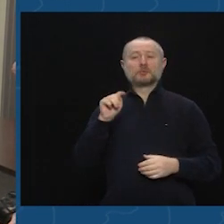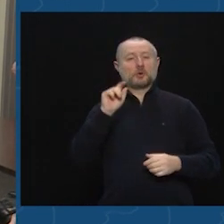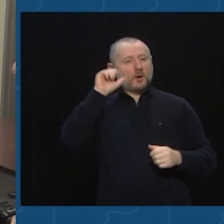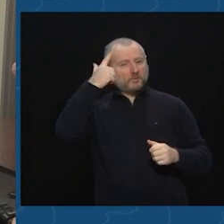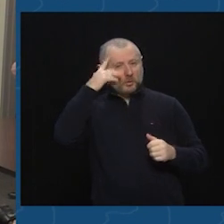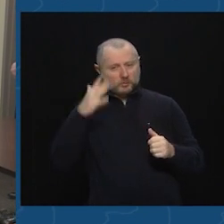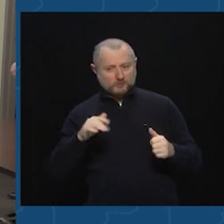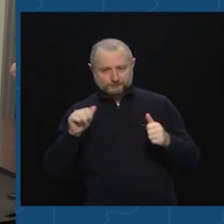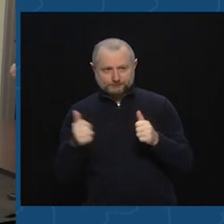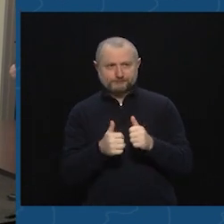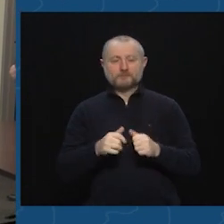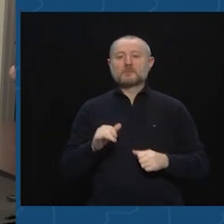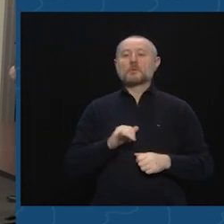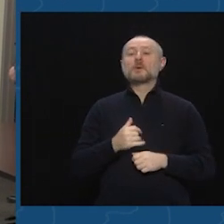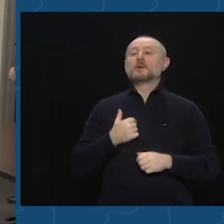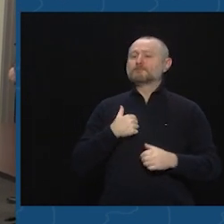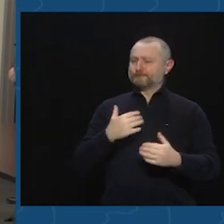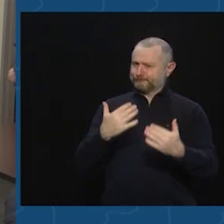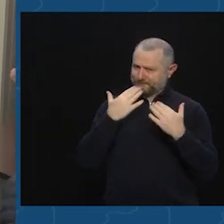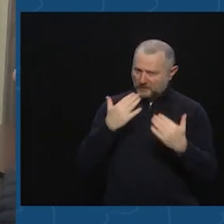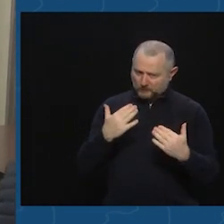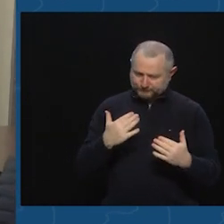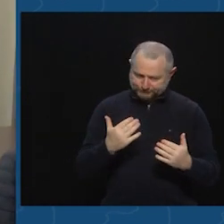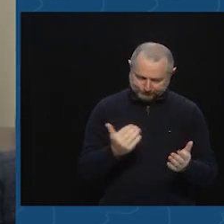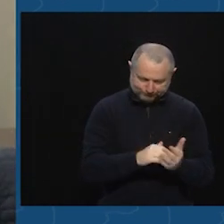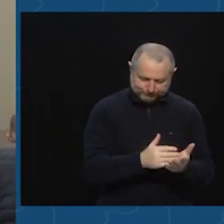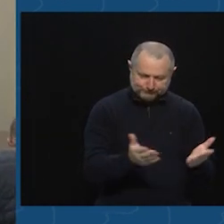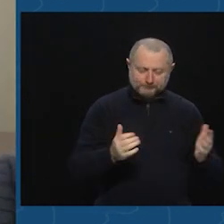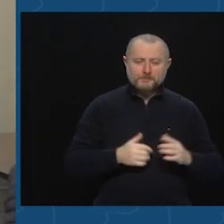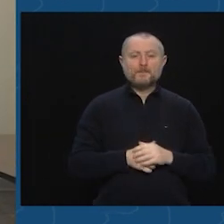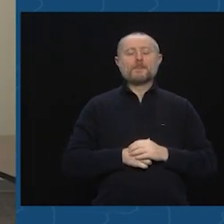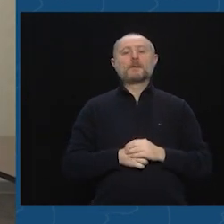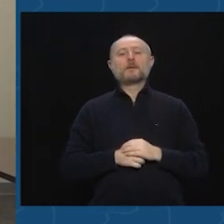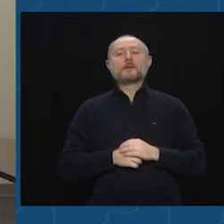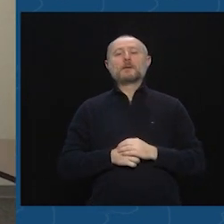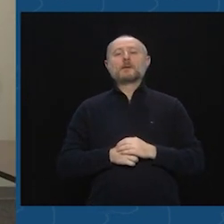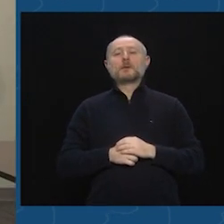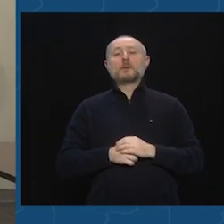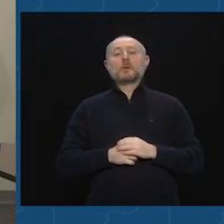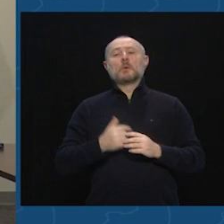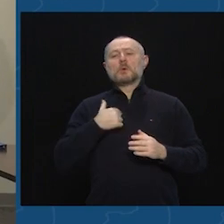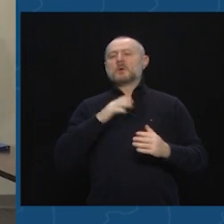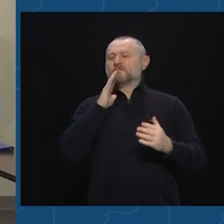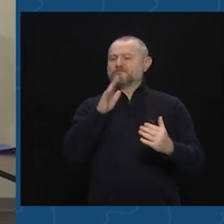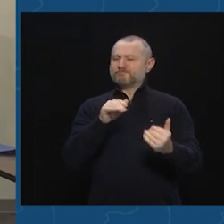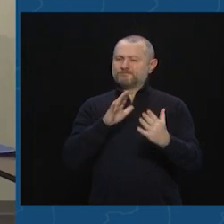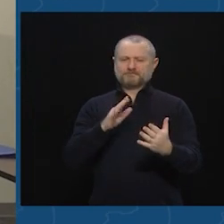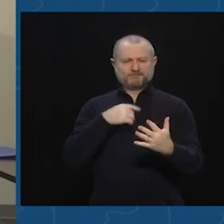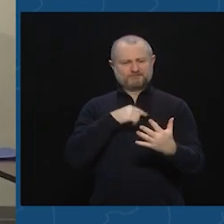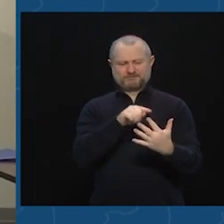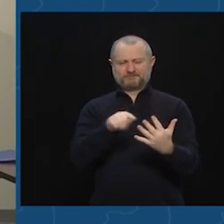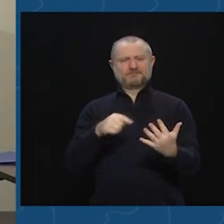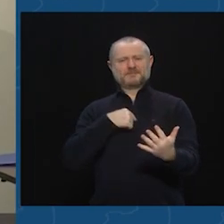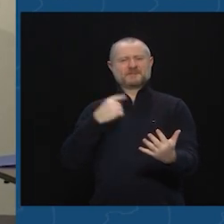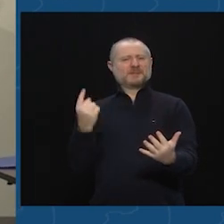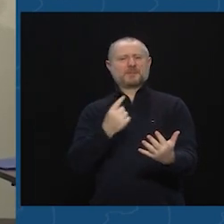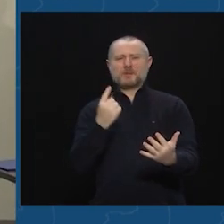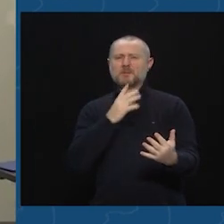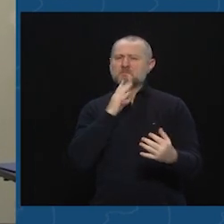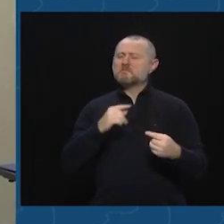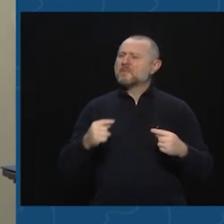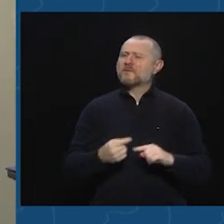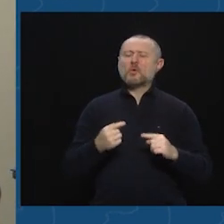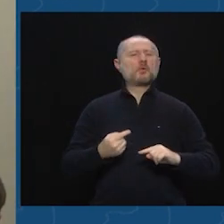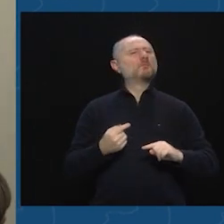attack something that is painful to talk about because we are still reeling as a state.